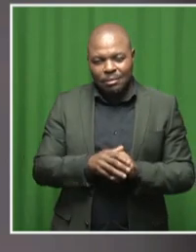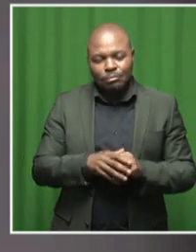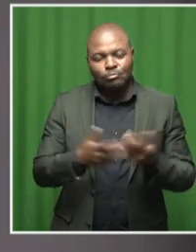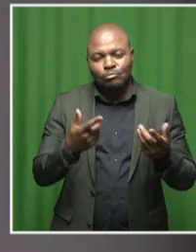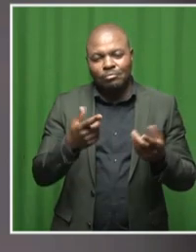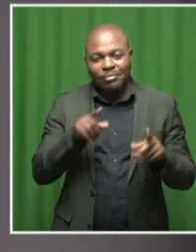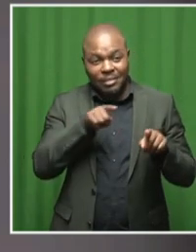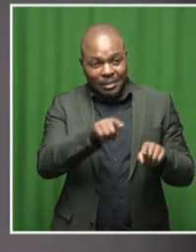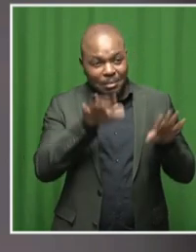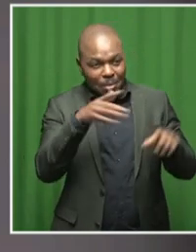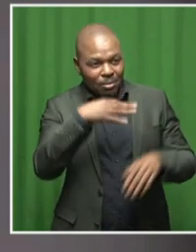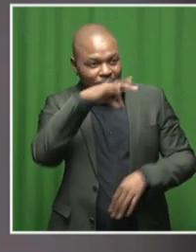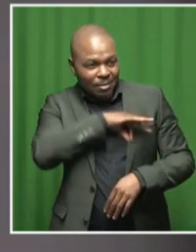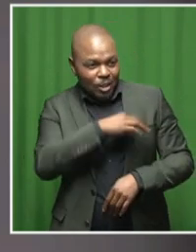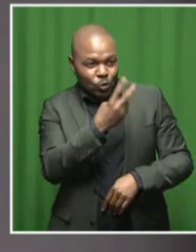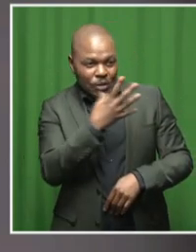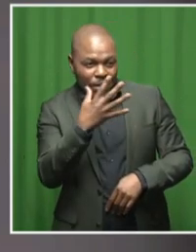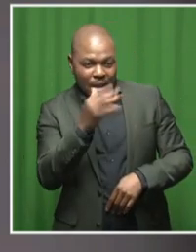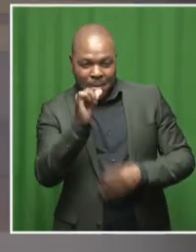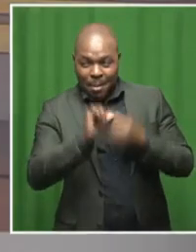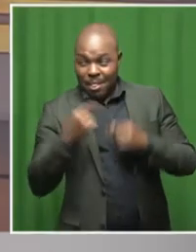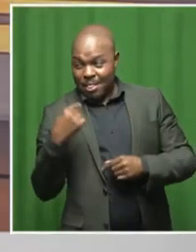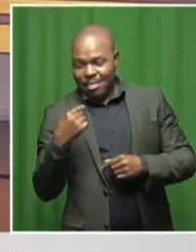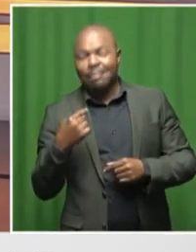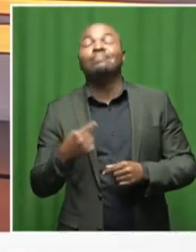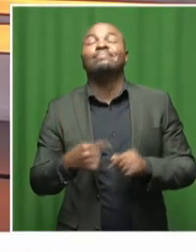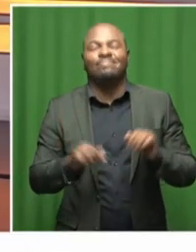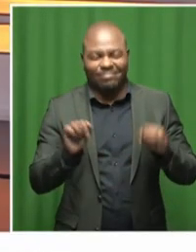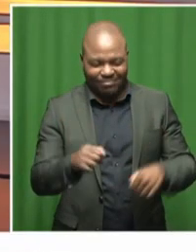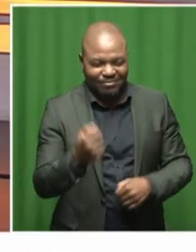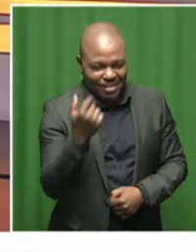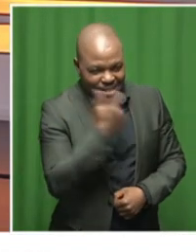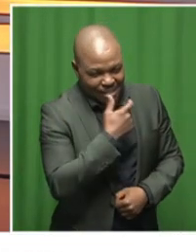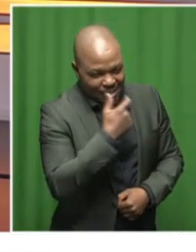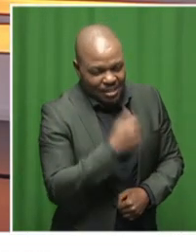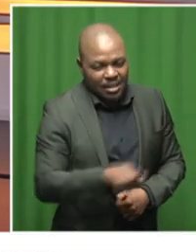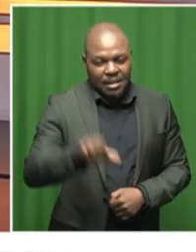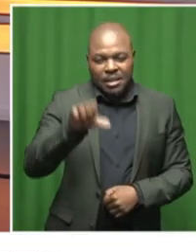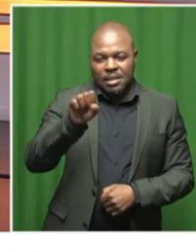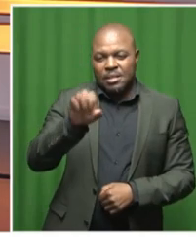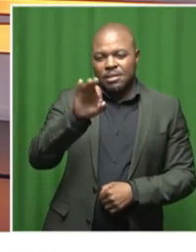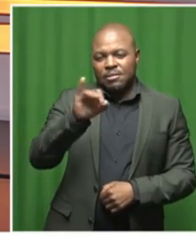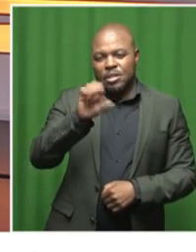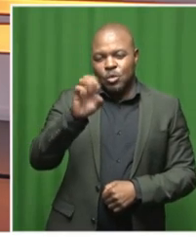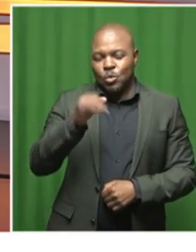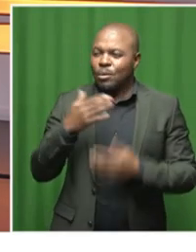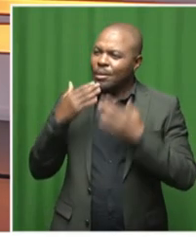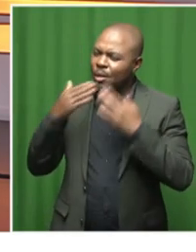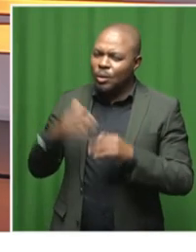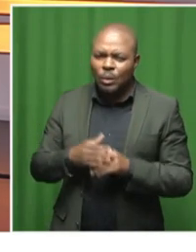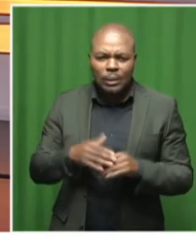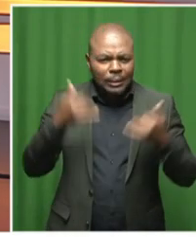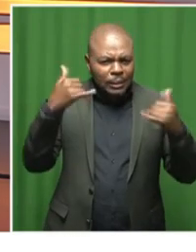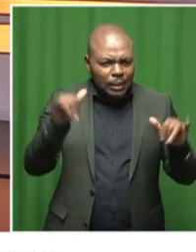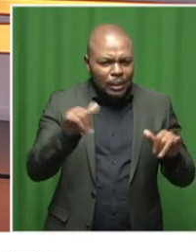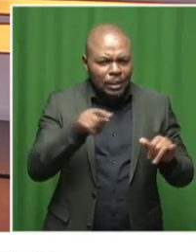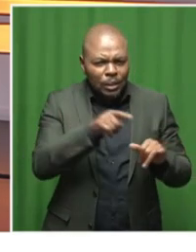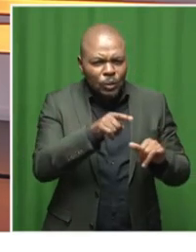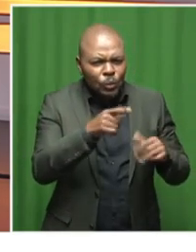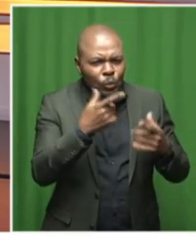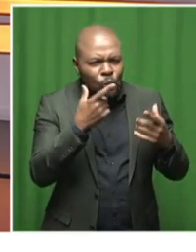Liba 2025. No, Emily. Spiso, thank you so much. Thank you so much. Good luck. Do you guys still do LoCrate, by